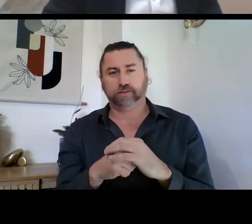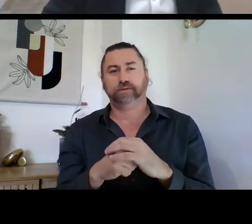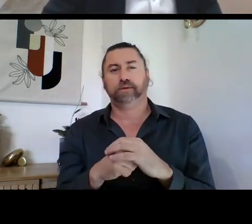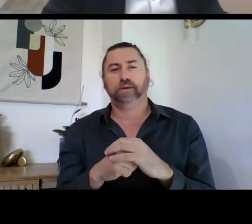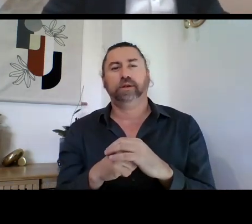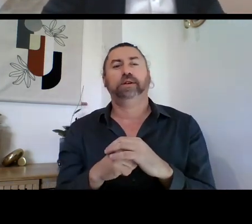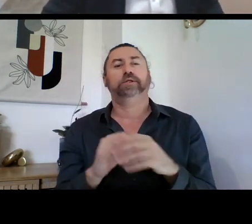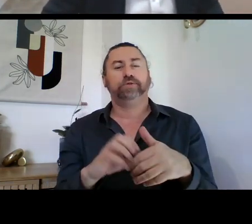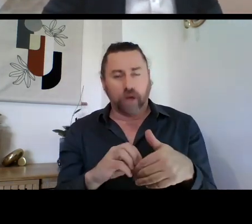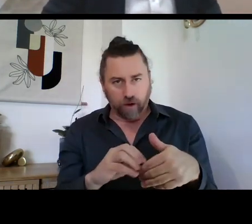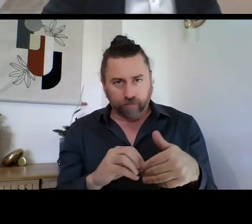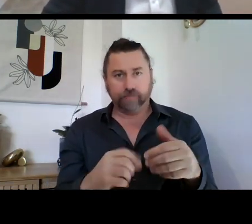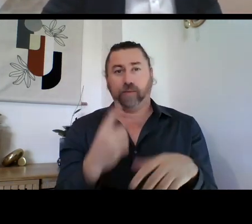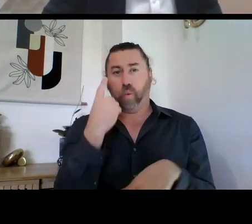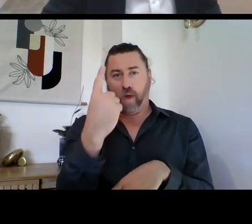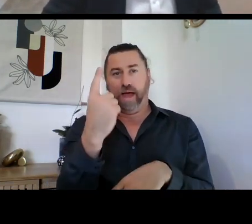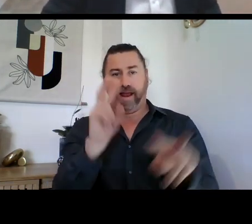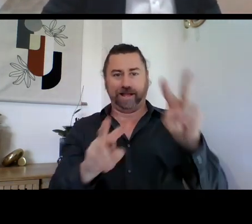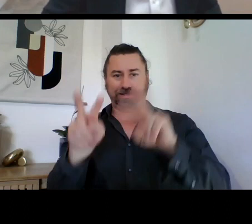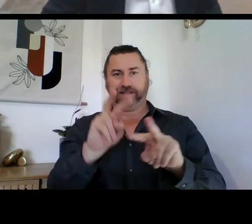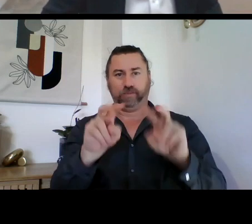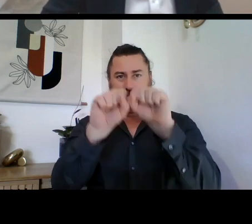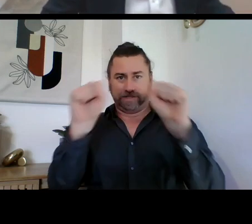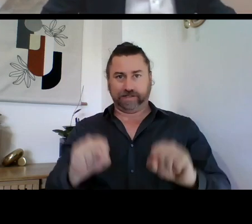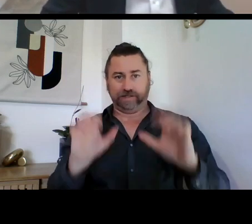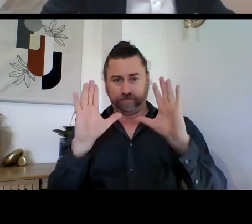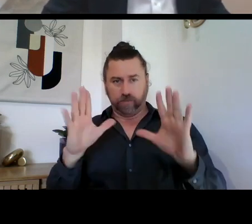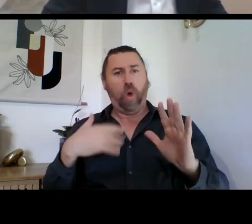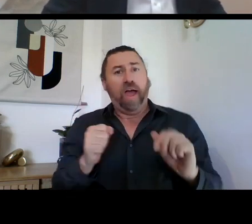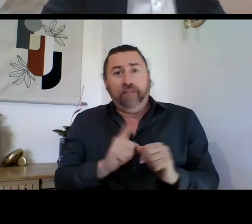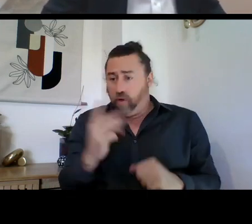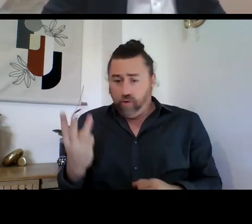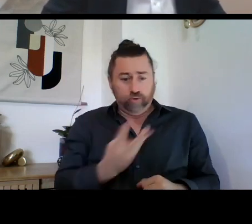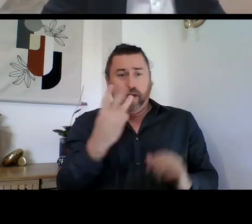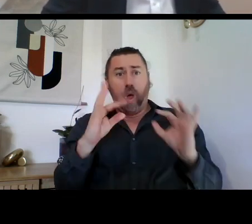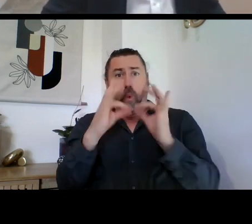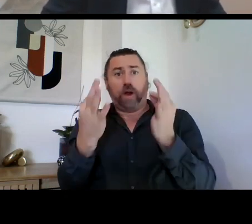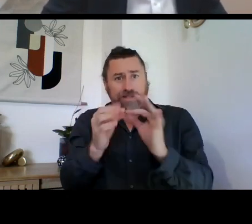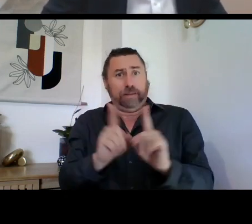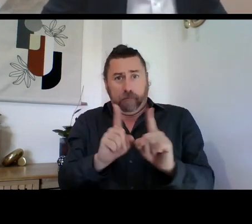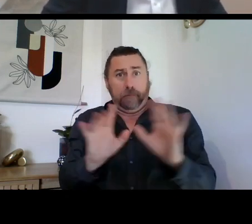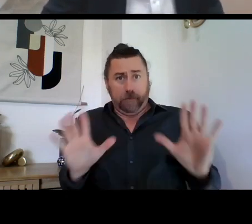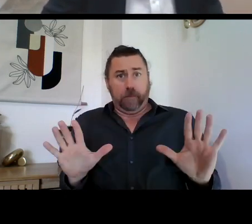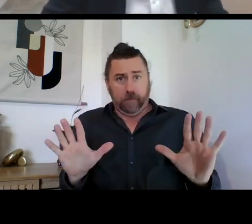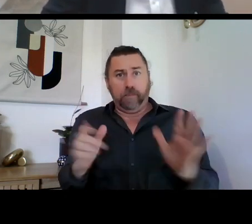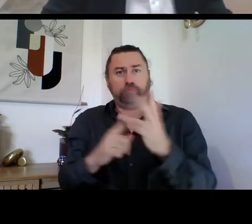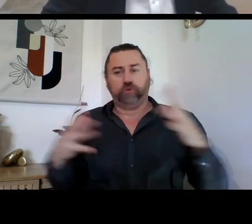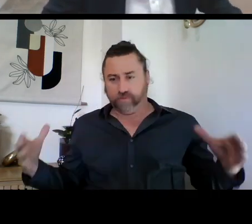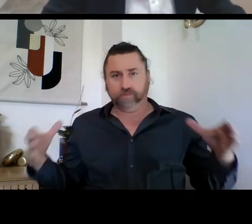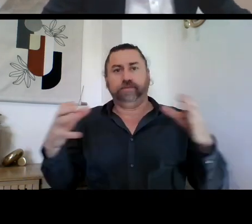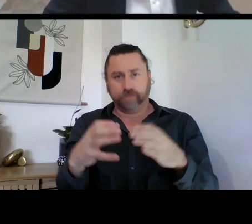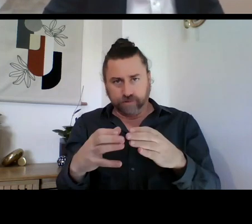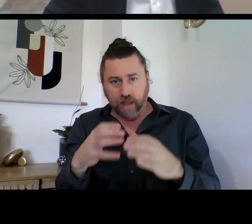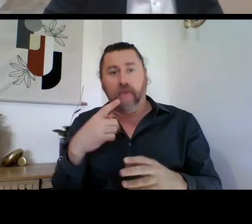So the plan is to establish a single assessment system with the existing assessment organisations and to add new